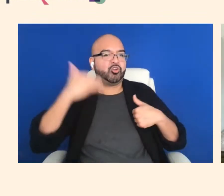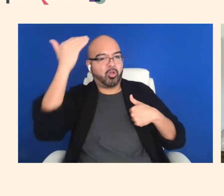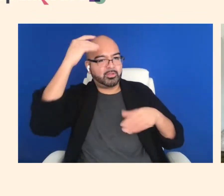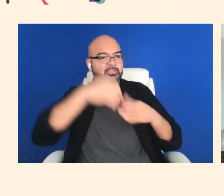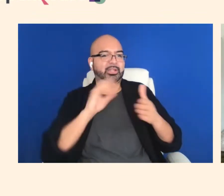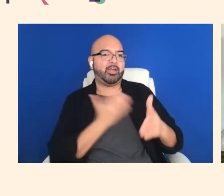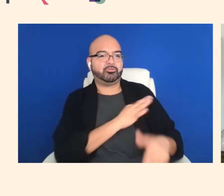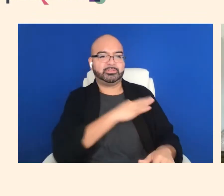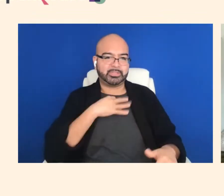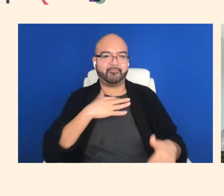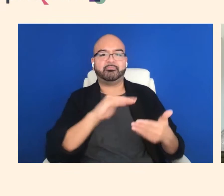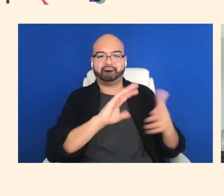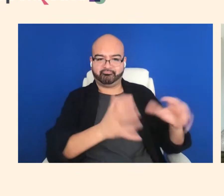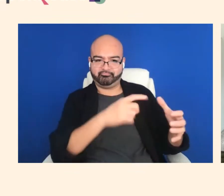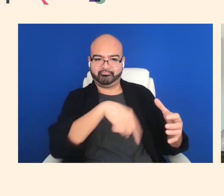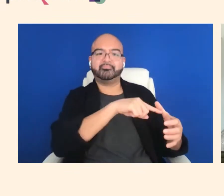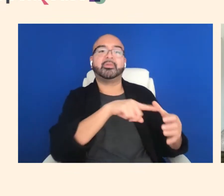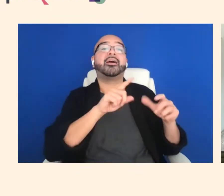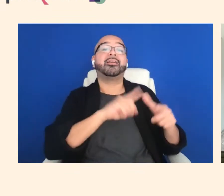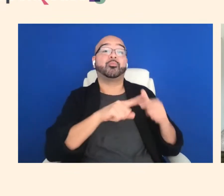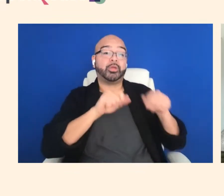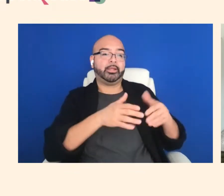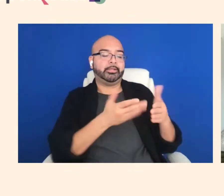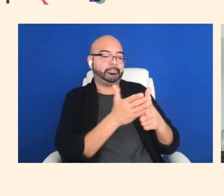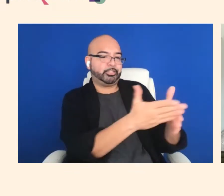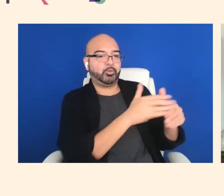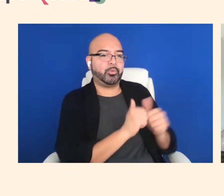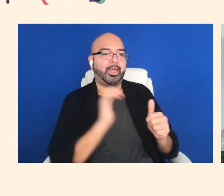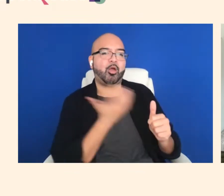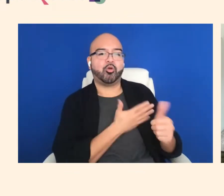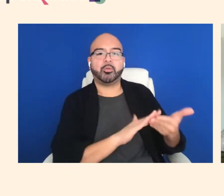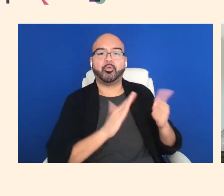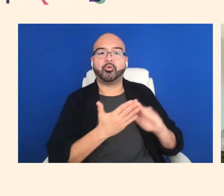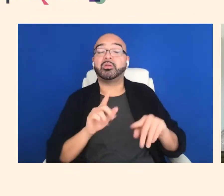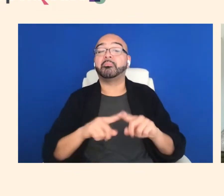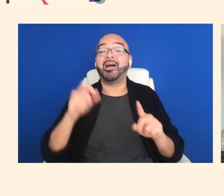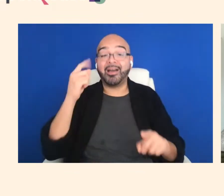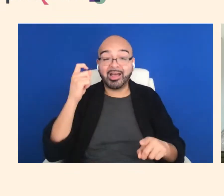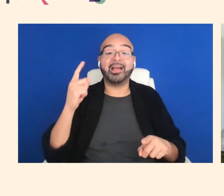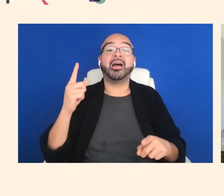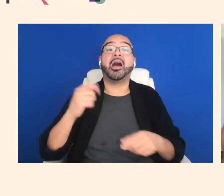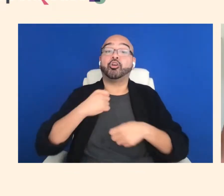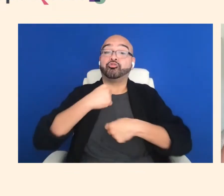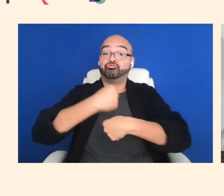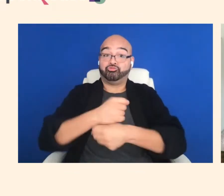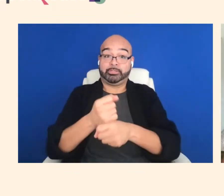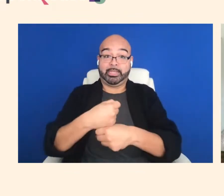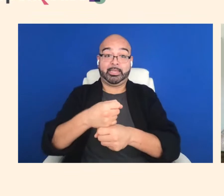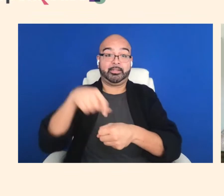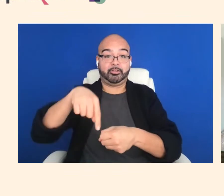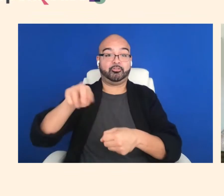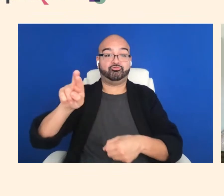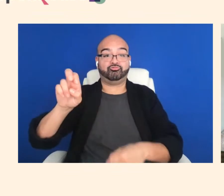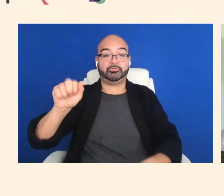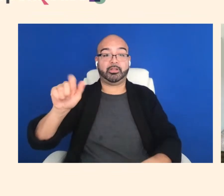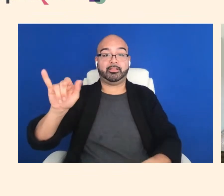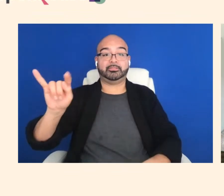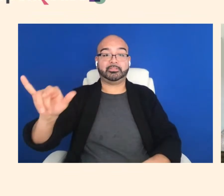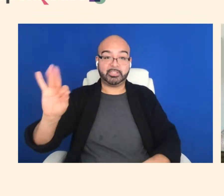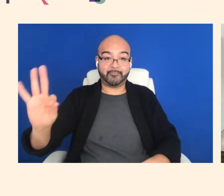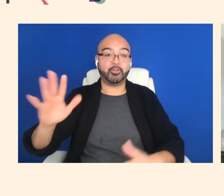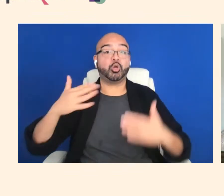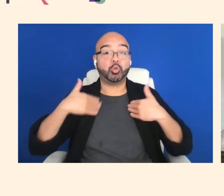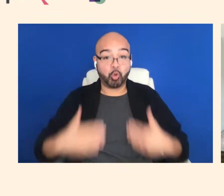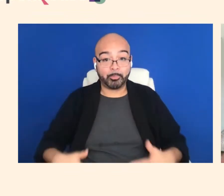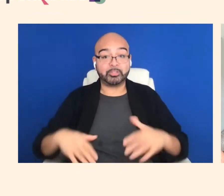our community. sure. But the steps for creating the reality of humans doing